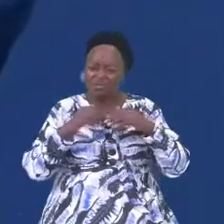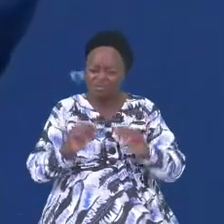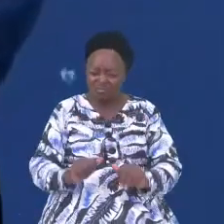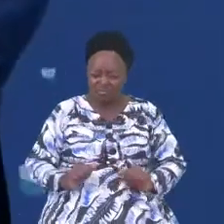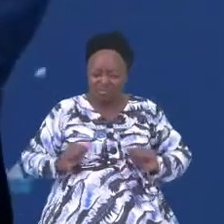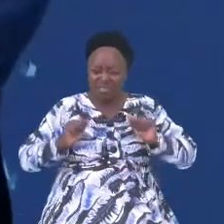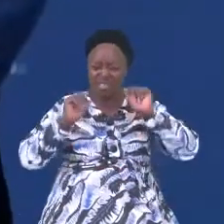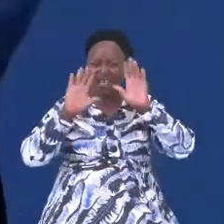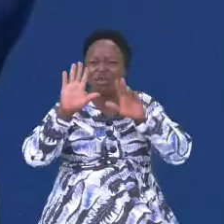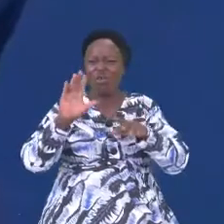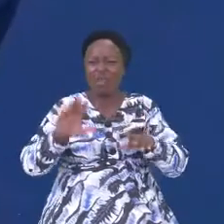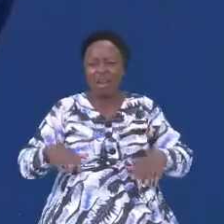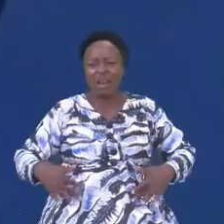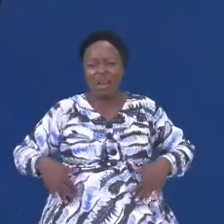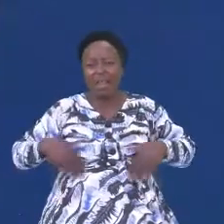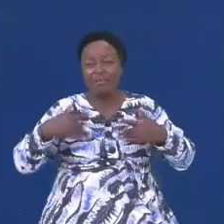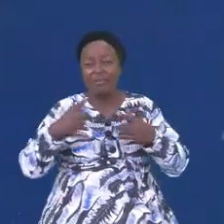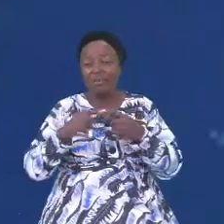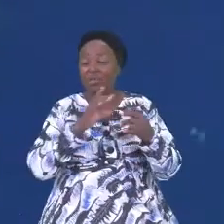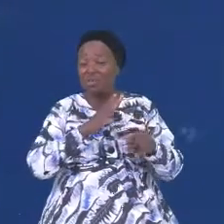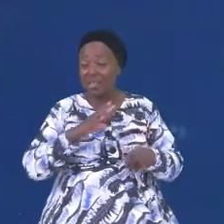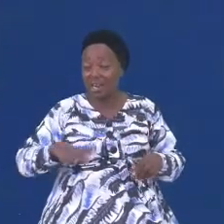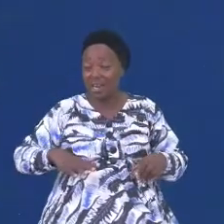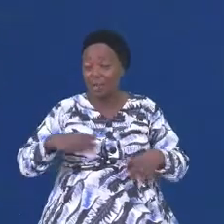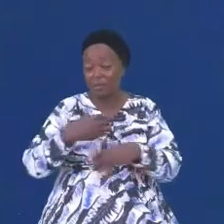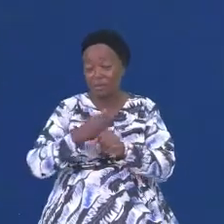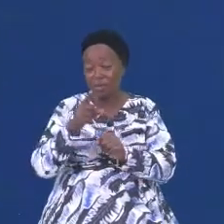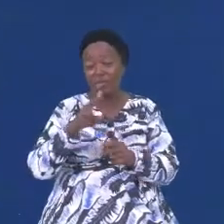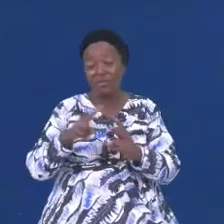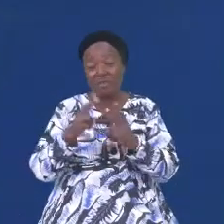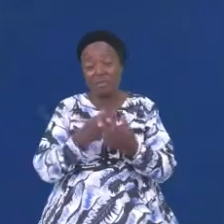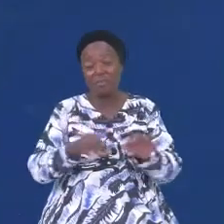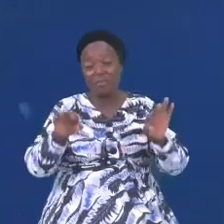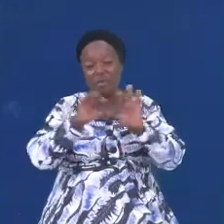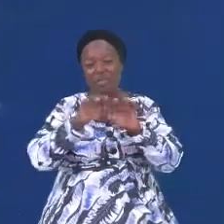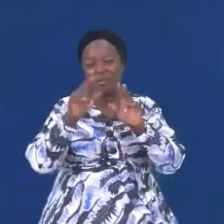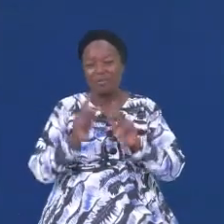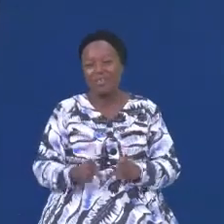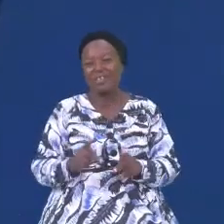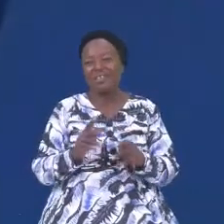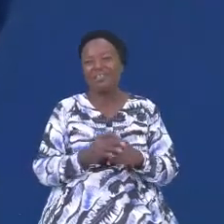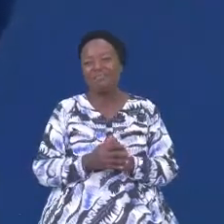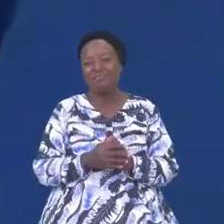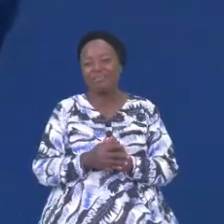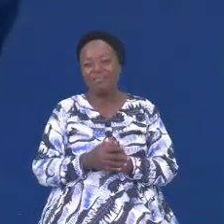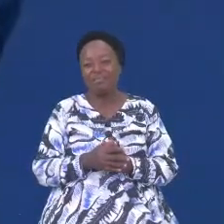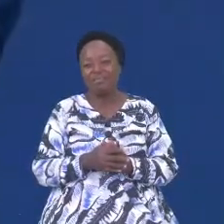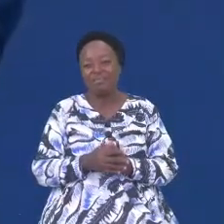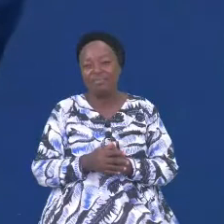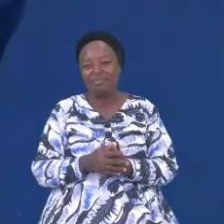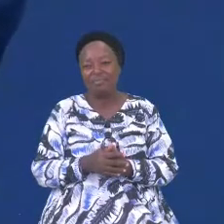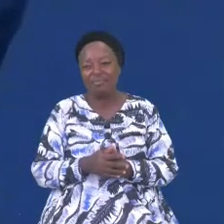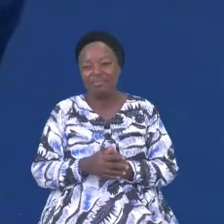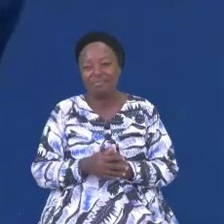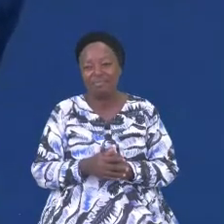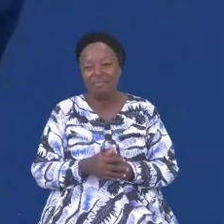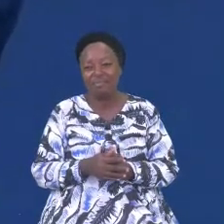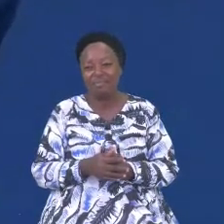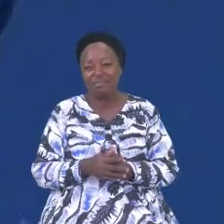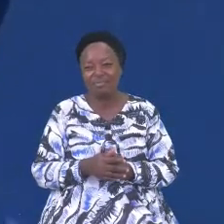very important person. Welcome to the kingdom. Together, you will